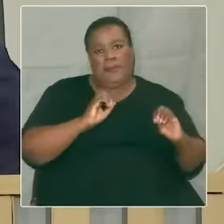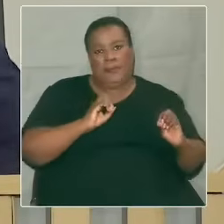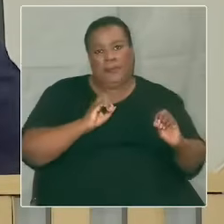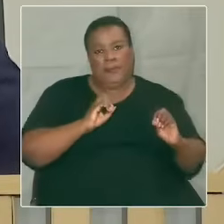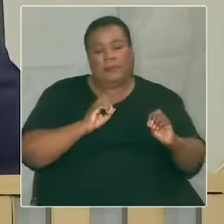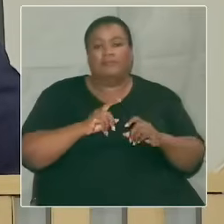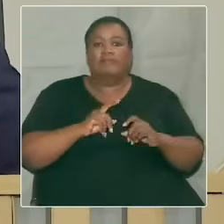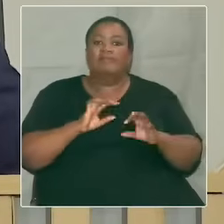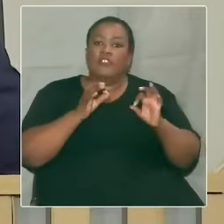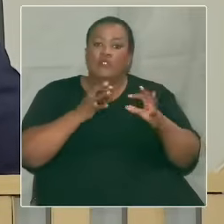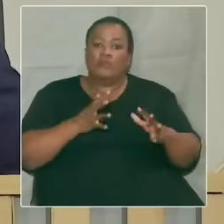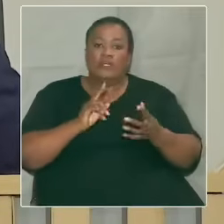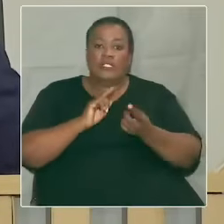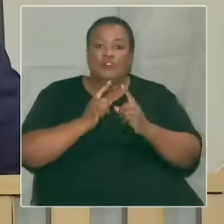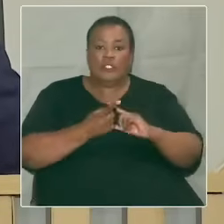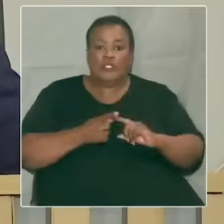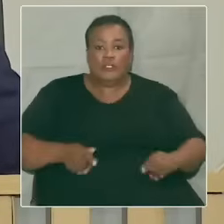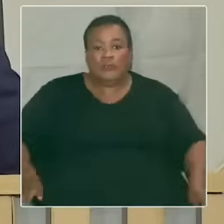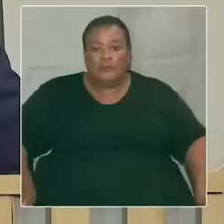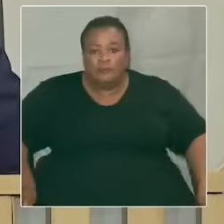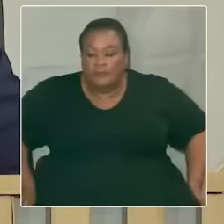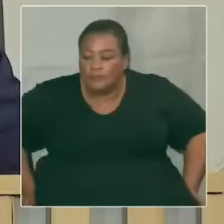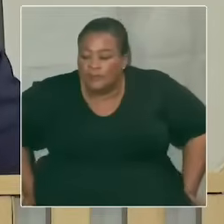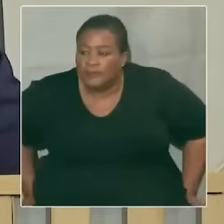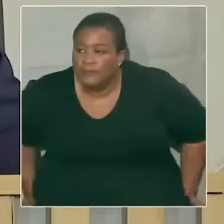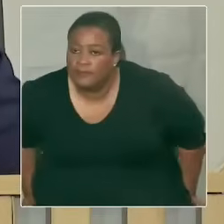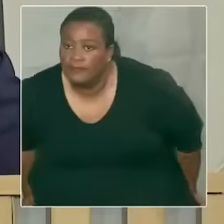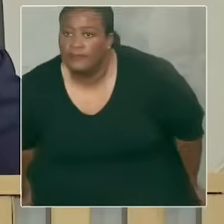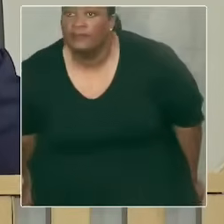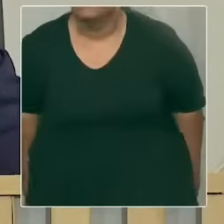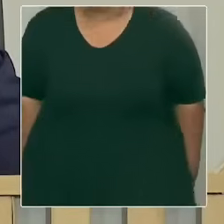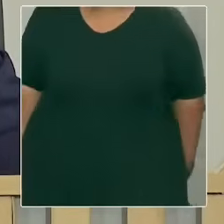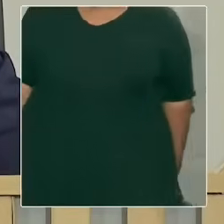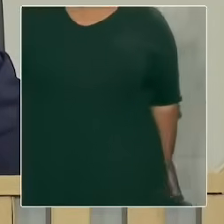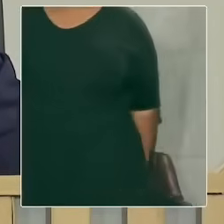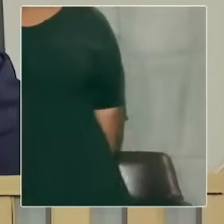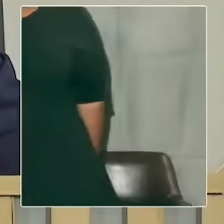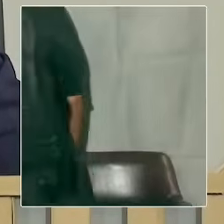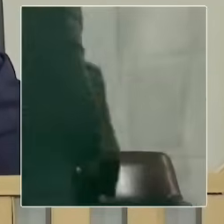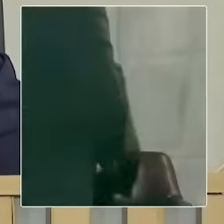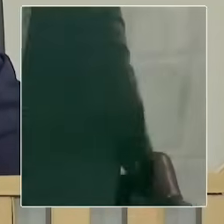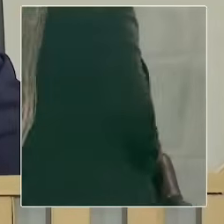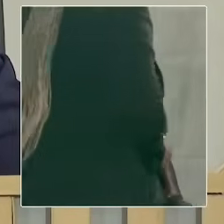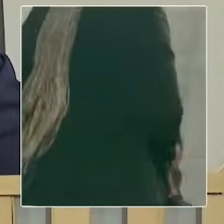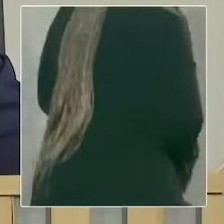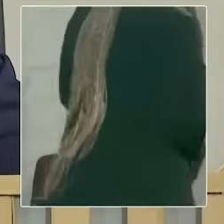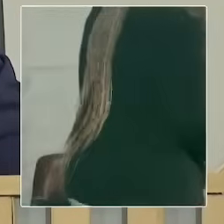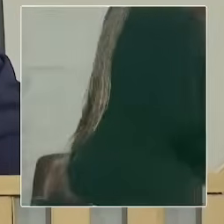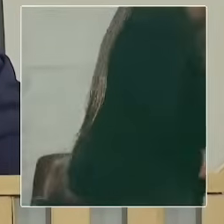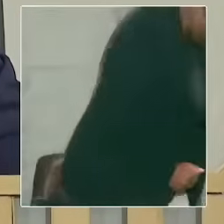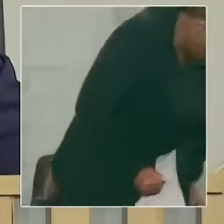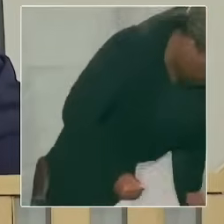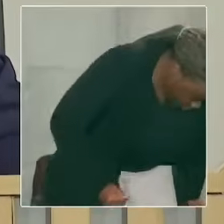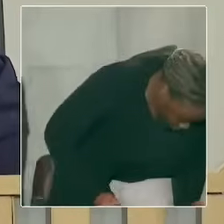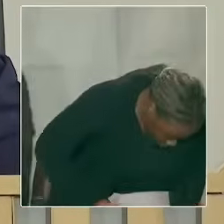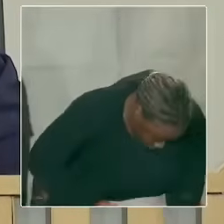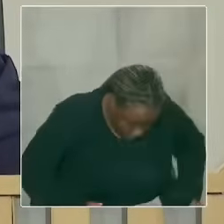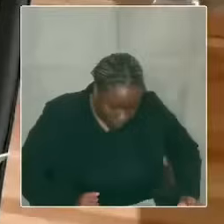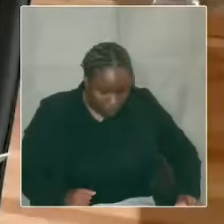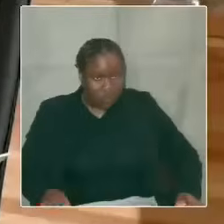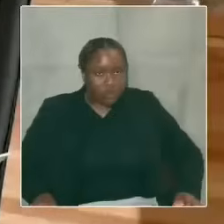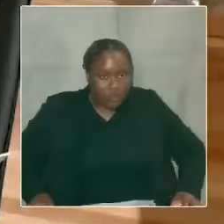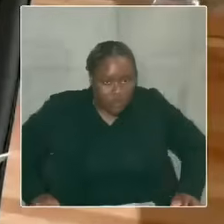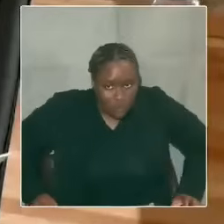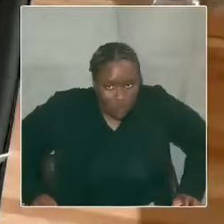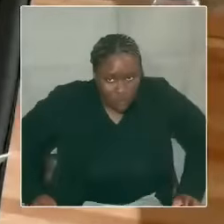A decision was taken to dissolve or disband it. During the process of that disbandment of that team,